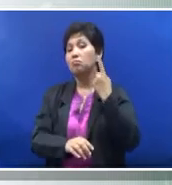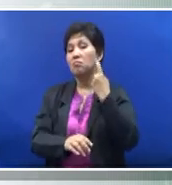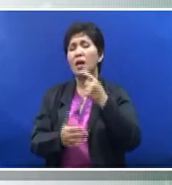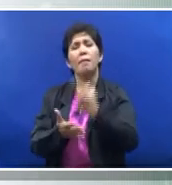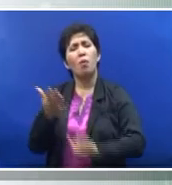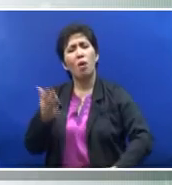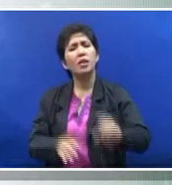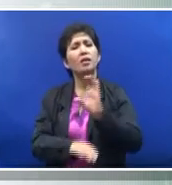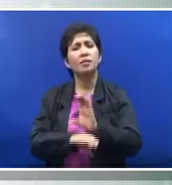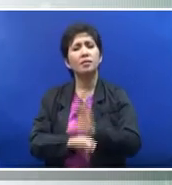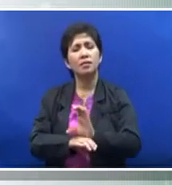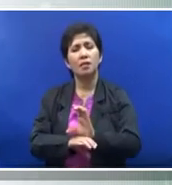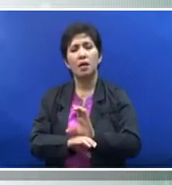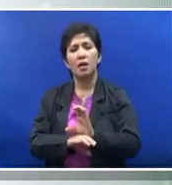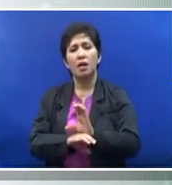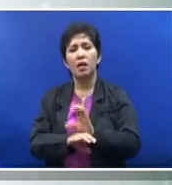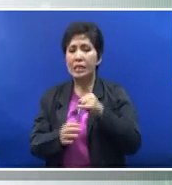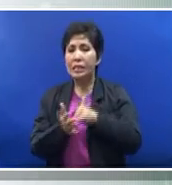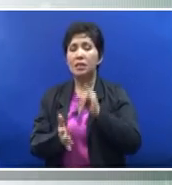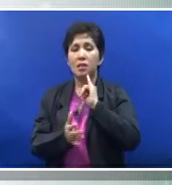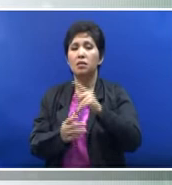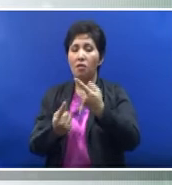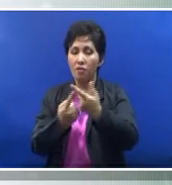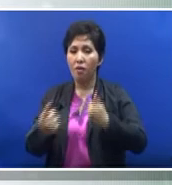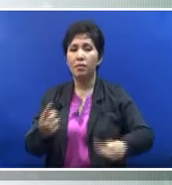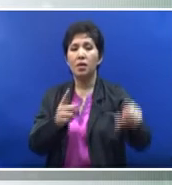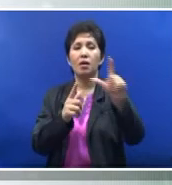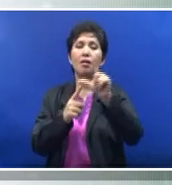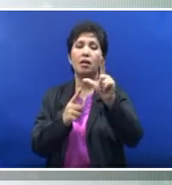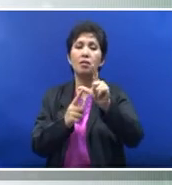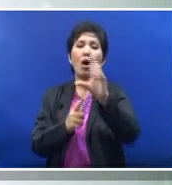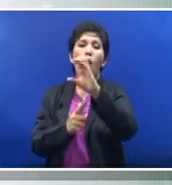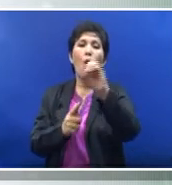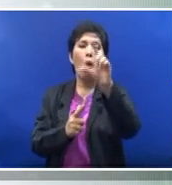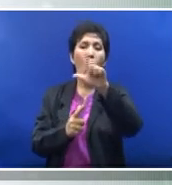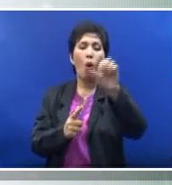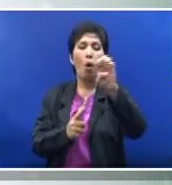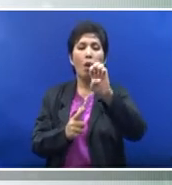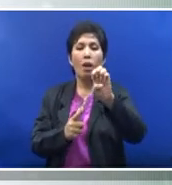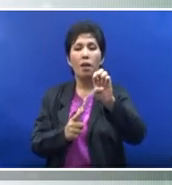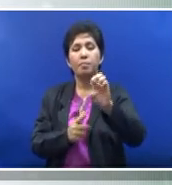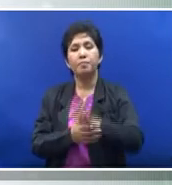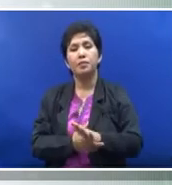what culture? Okay, it is from the Latin word colere, okay,